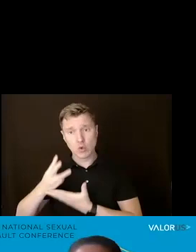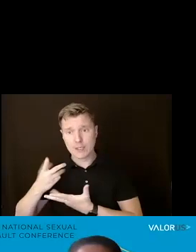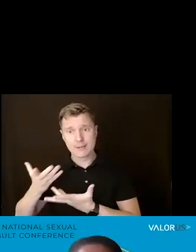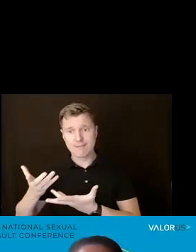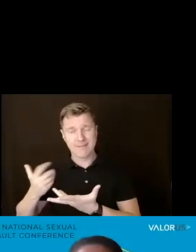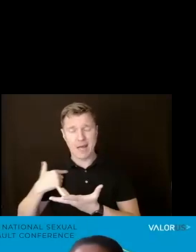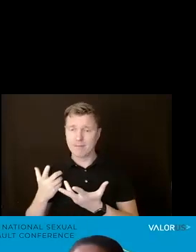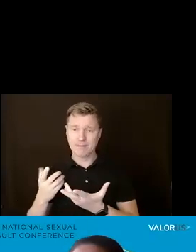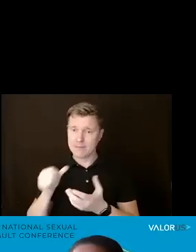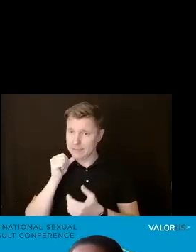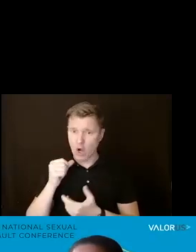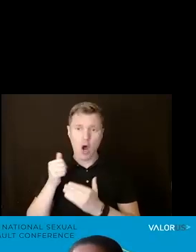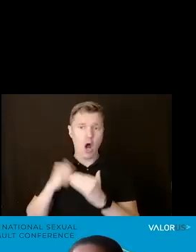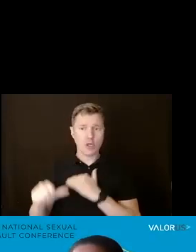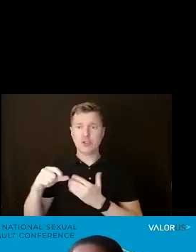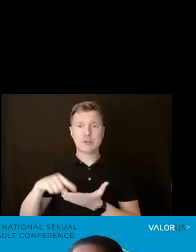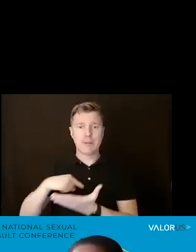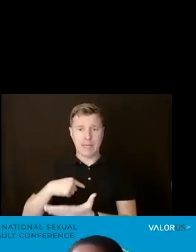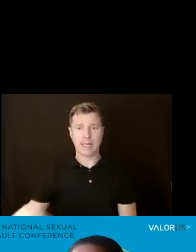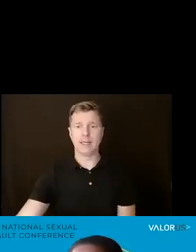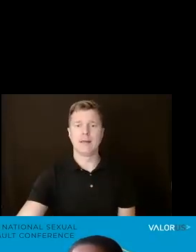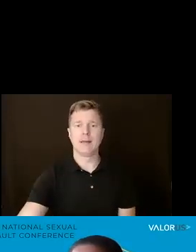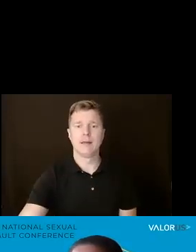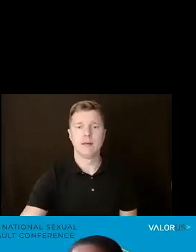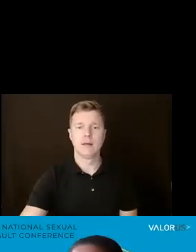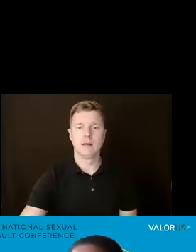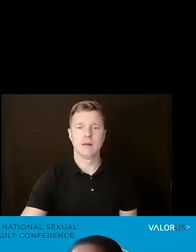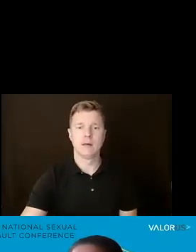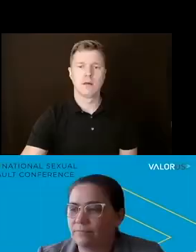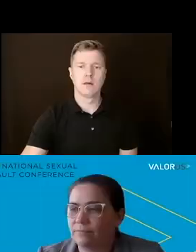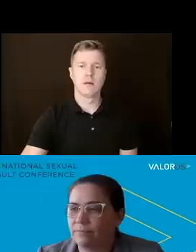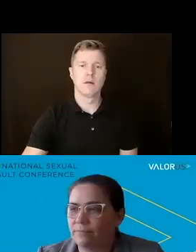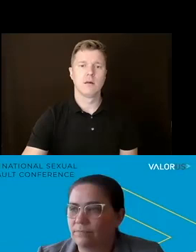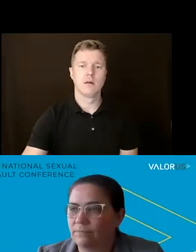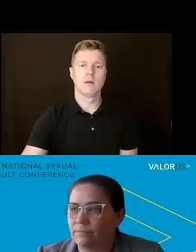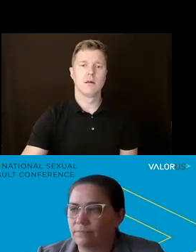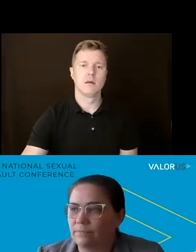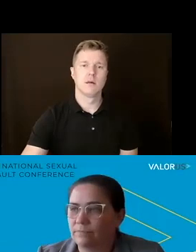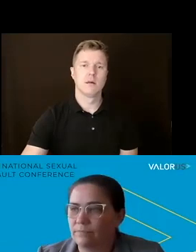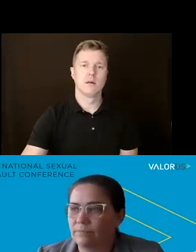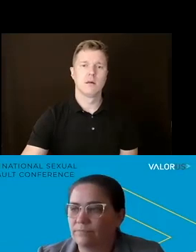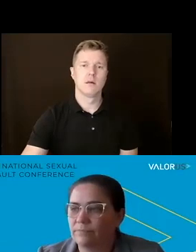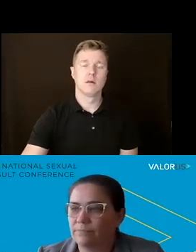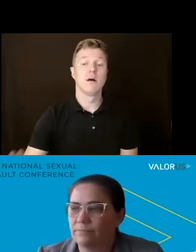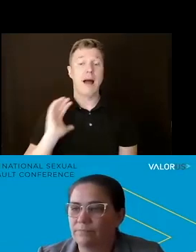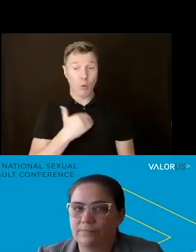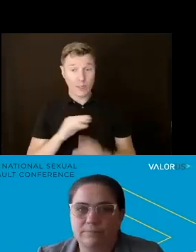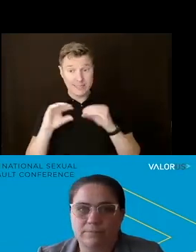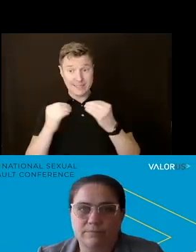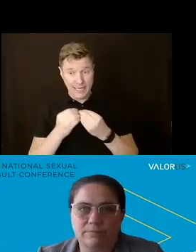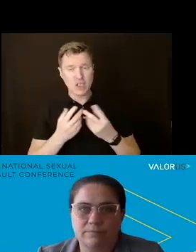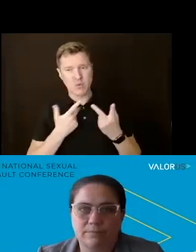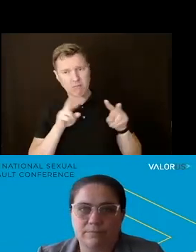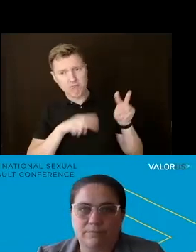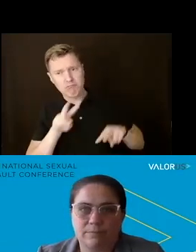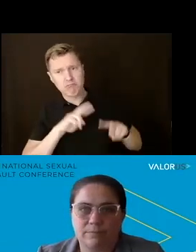underpaid. And, you know, I think in our organization, we came from a place of valuing both kind of the